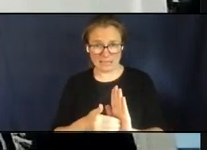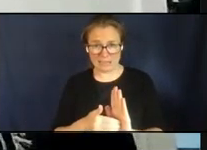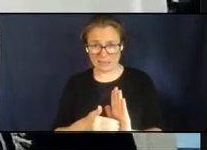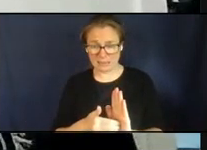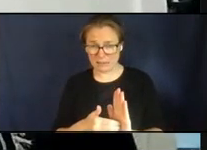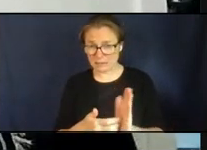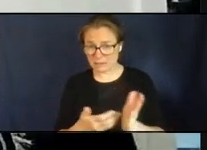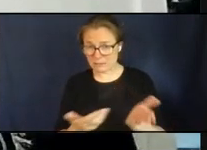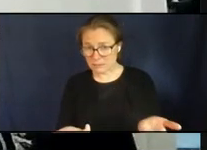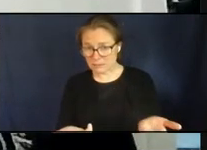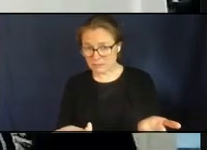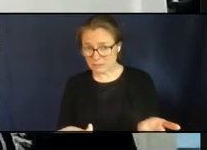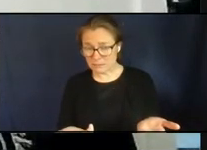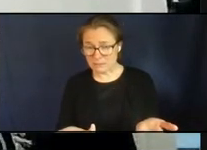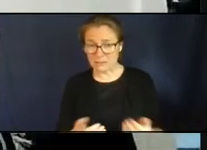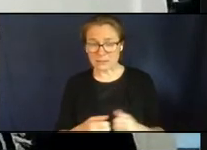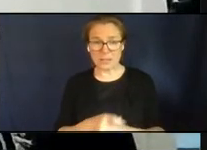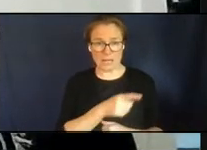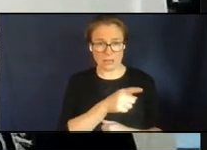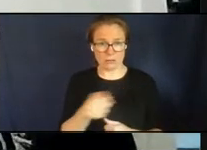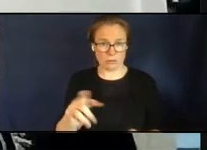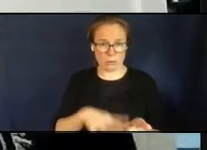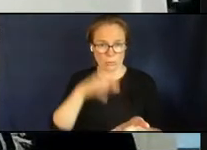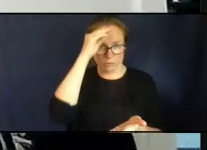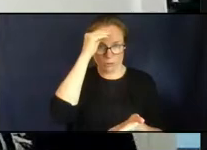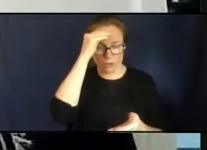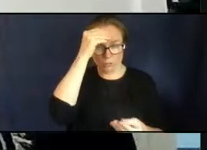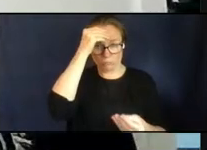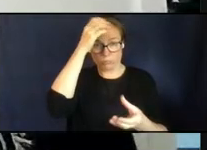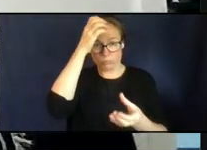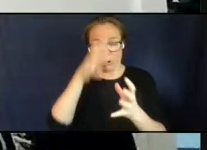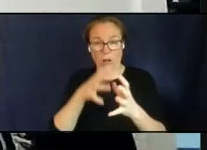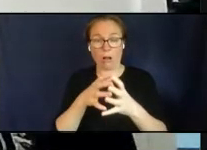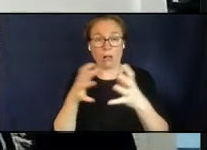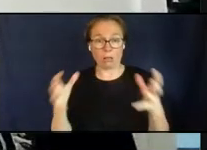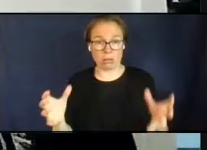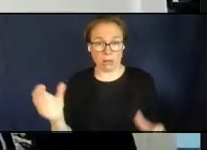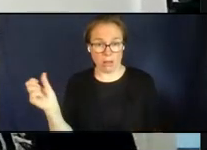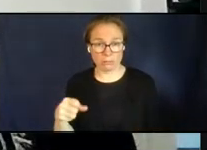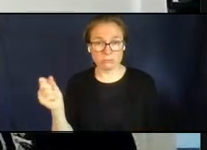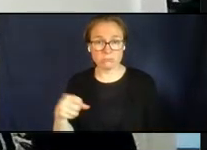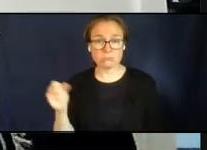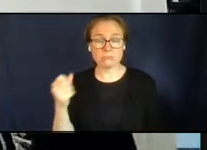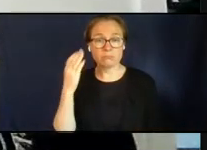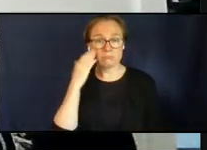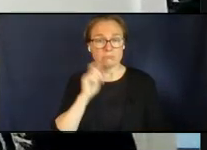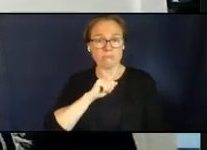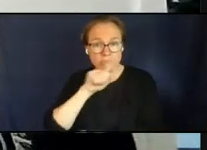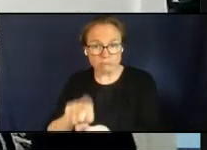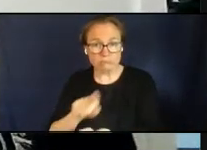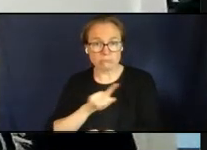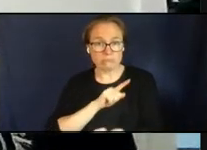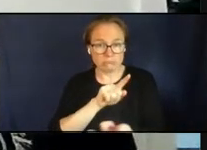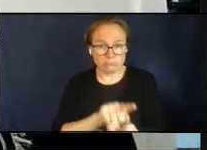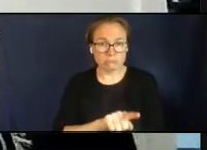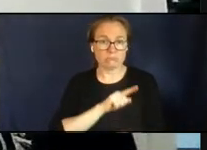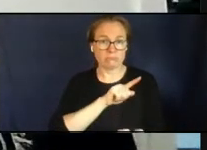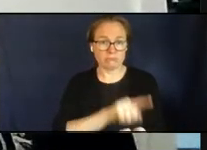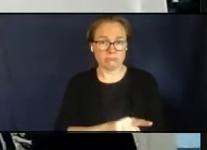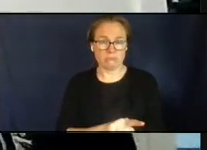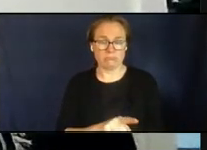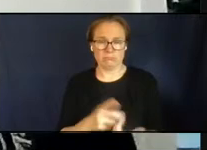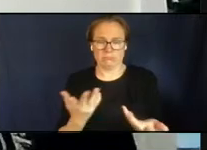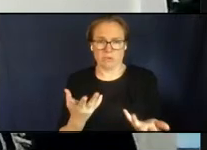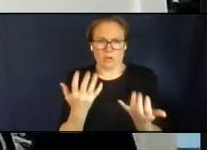know, knowing what you've learned, I'm sure you've learned a lot going through this process. And how would you now maybe think